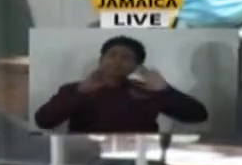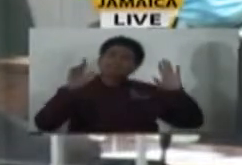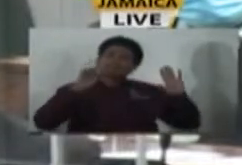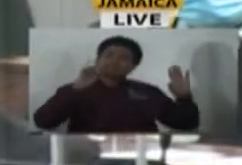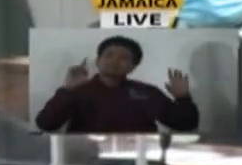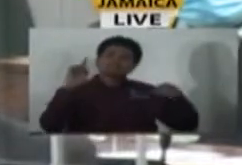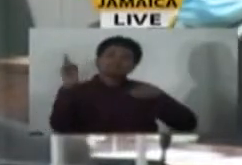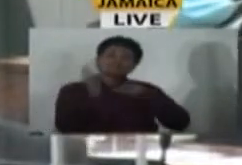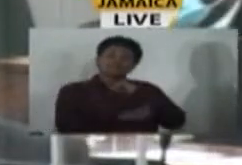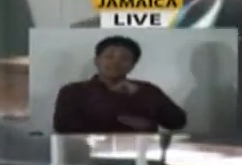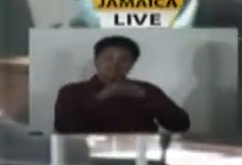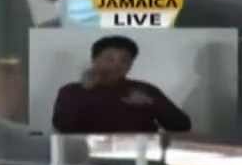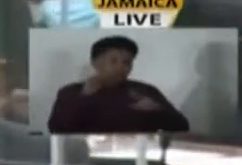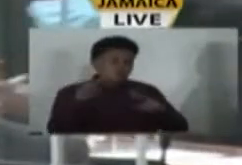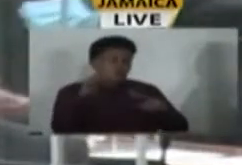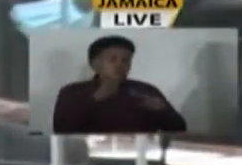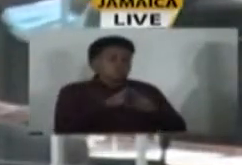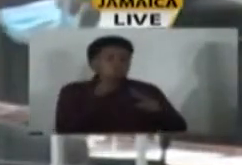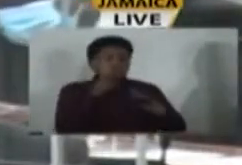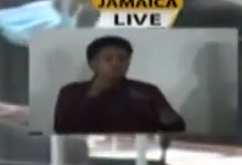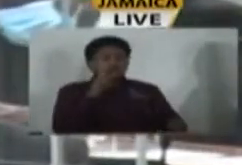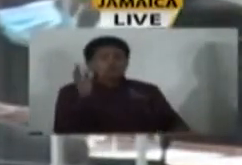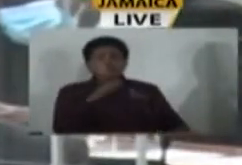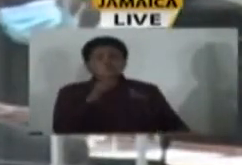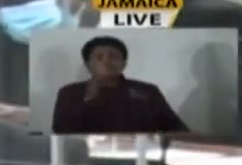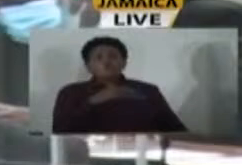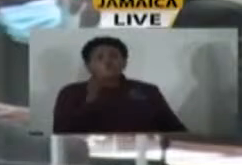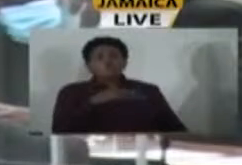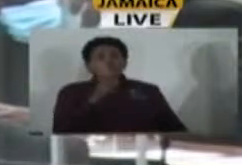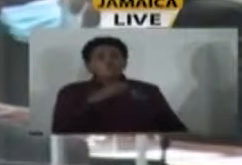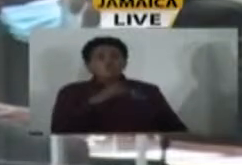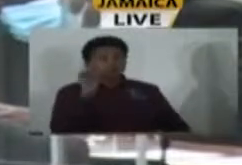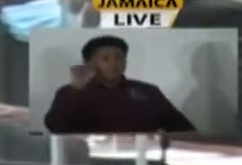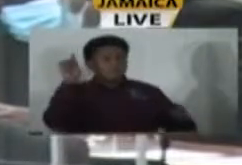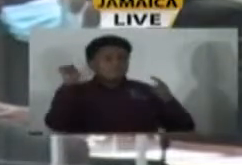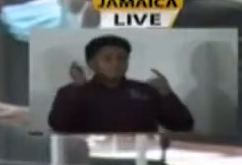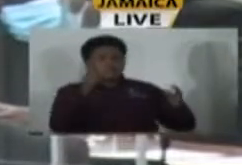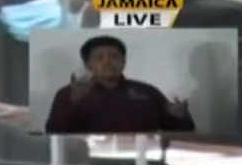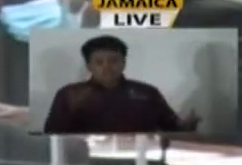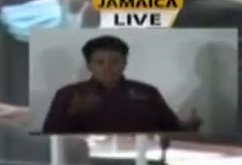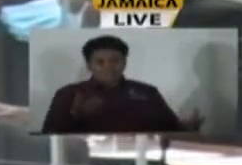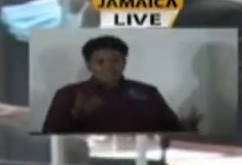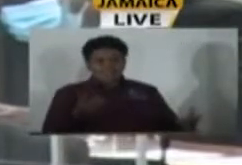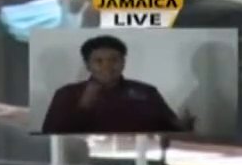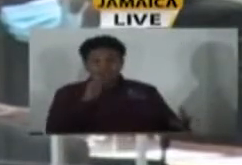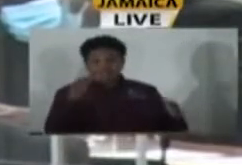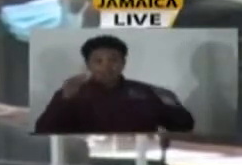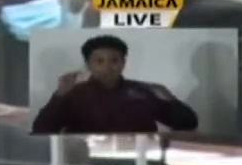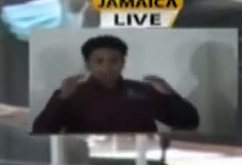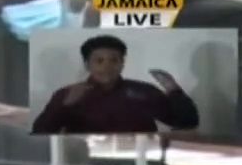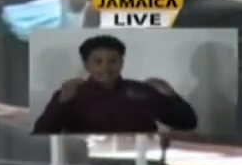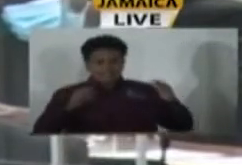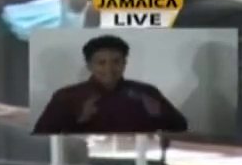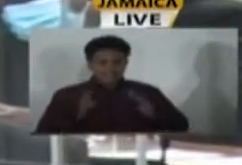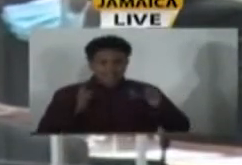sanctions for those who undermine the mission of balancing